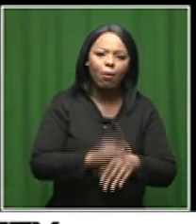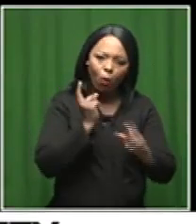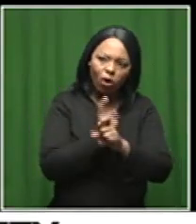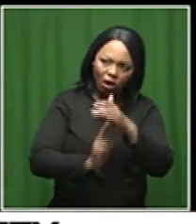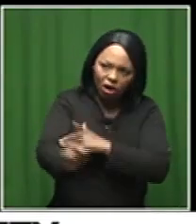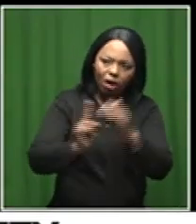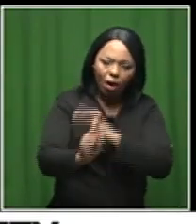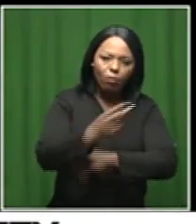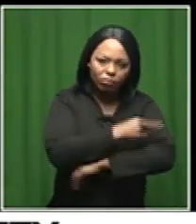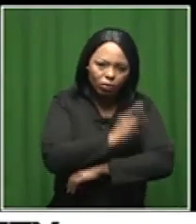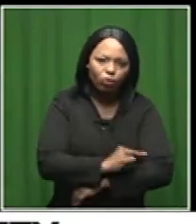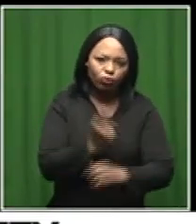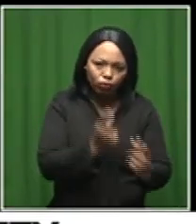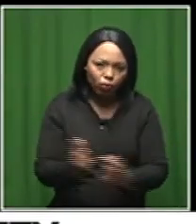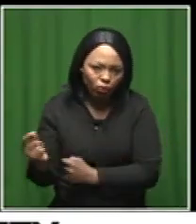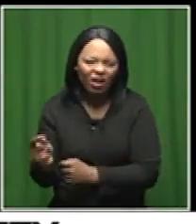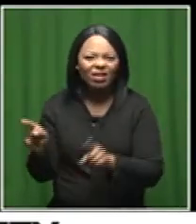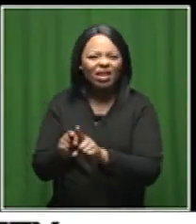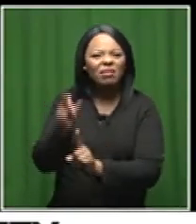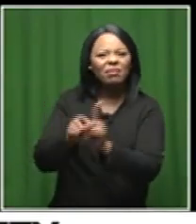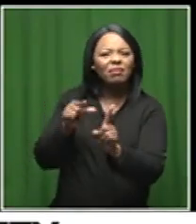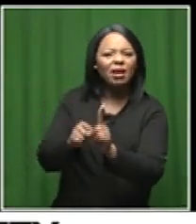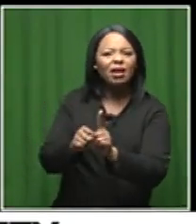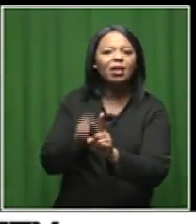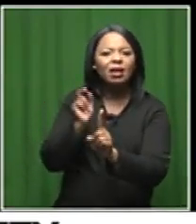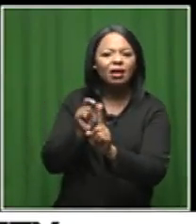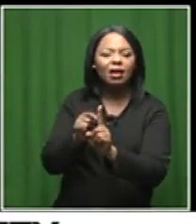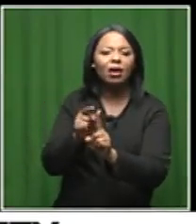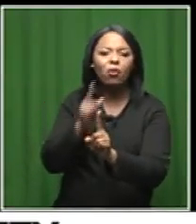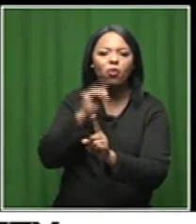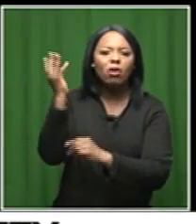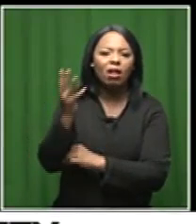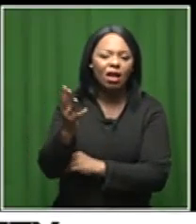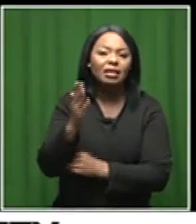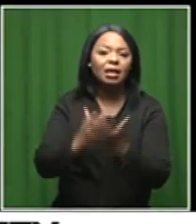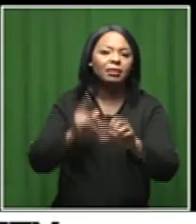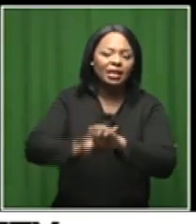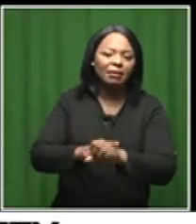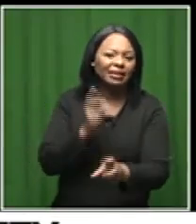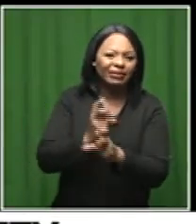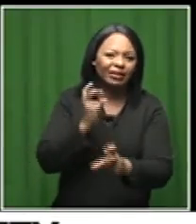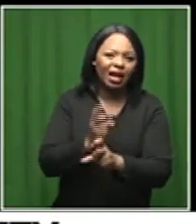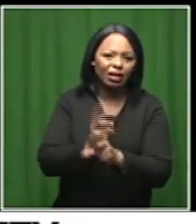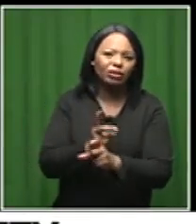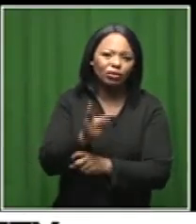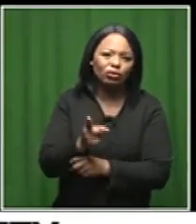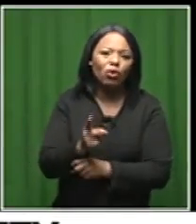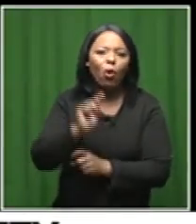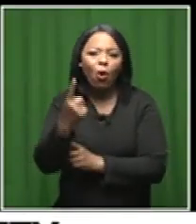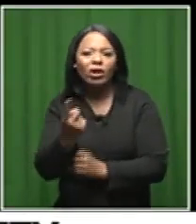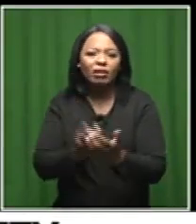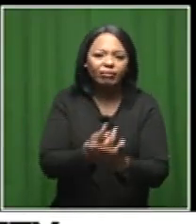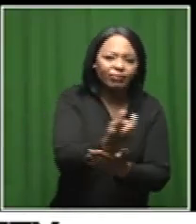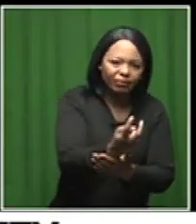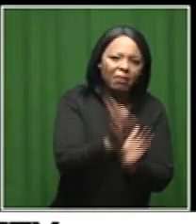T-cell leukemia, and the gentleman that spoke earlier, it's a more difficult one to treat with just chemotherapy. And we